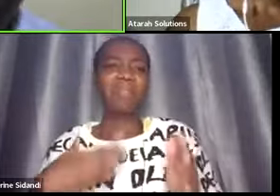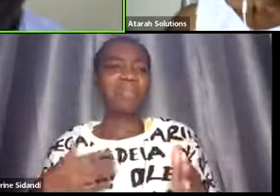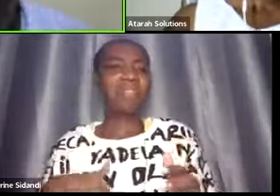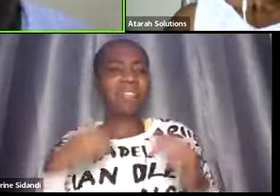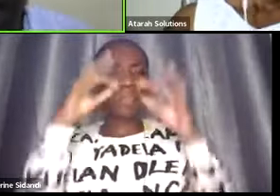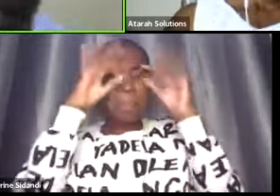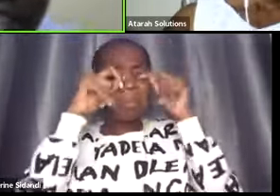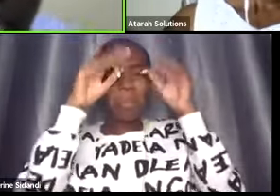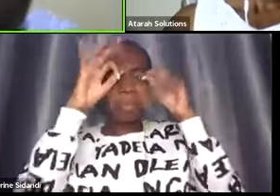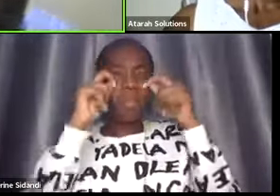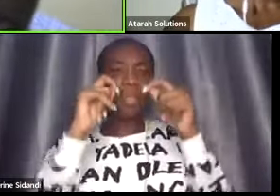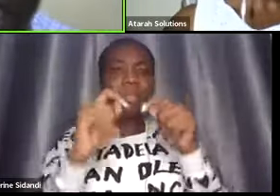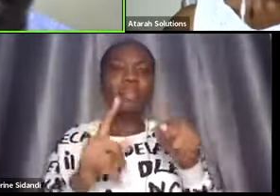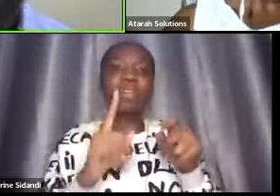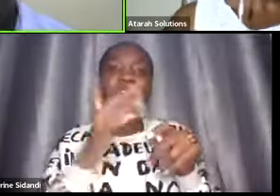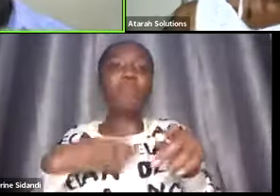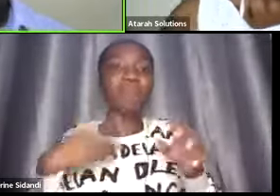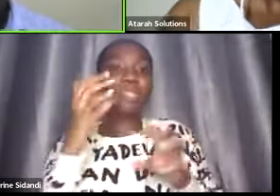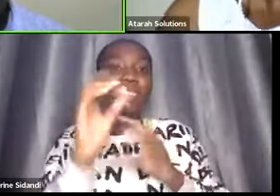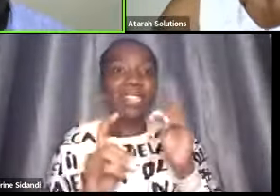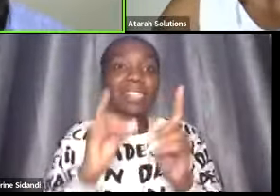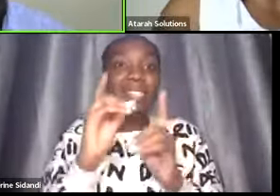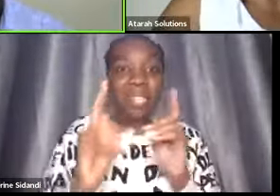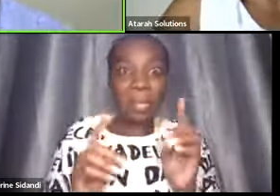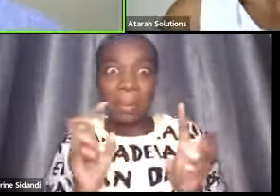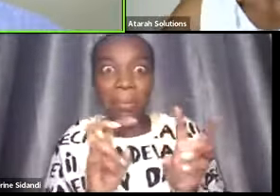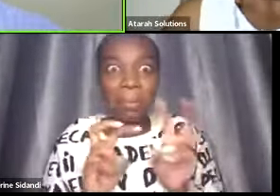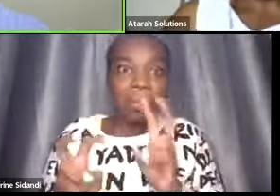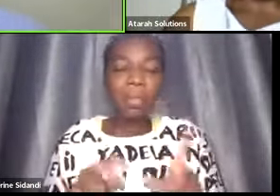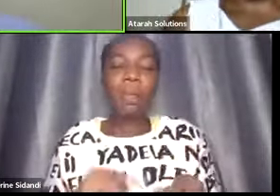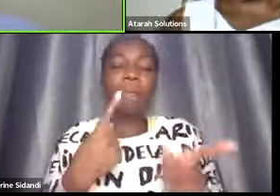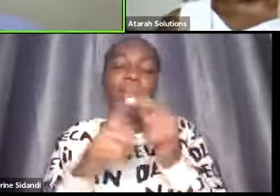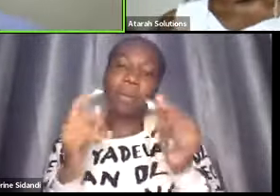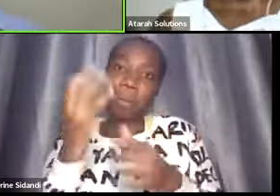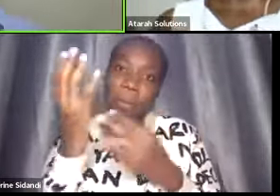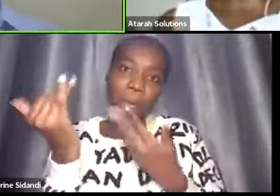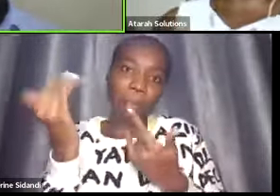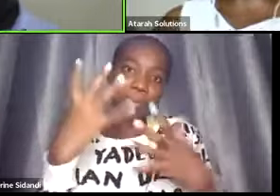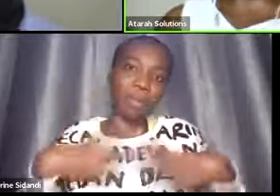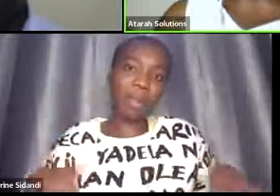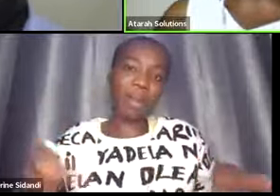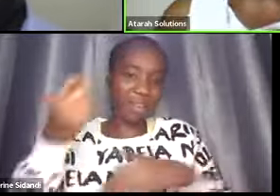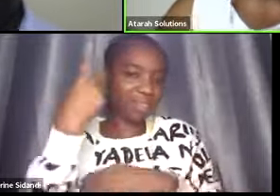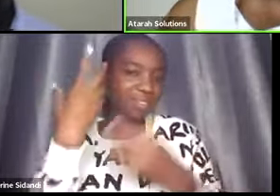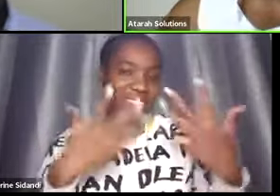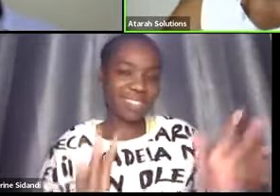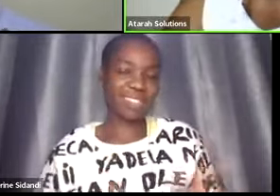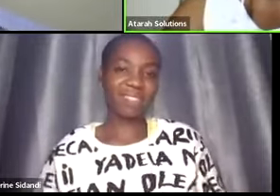I'm still dancing around with jet lag, but I hope people have understood what I said. Yes.